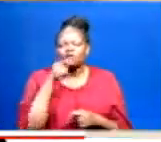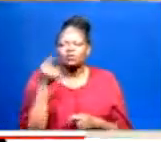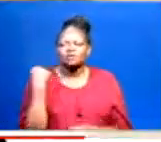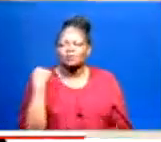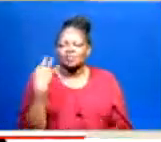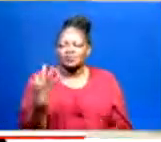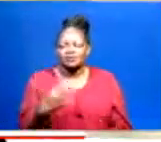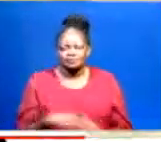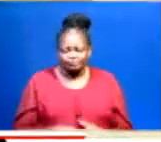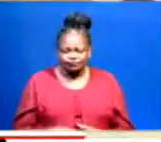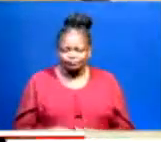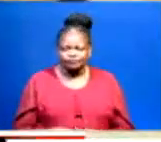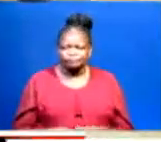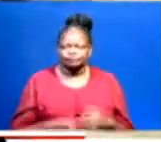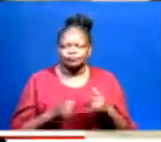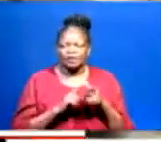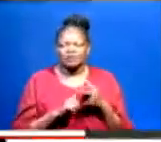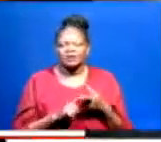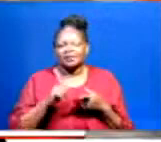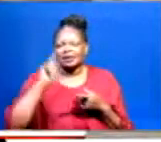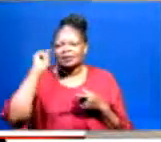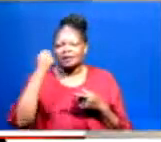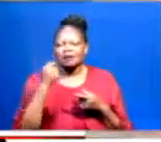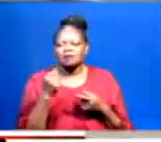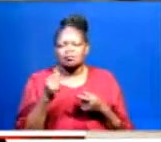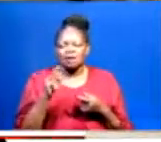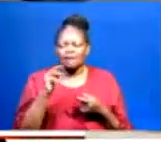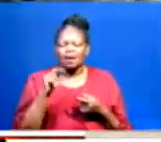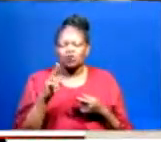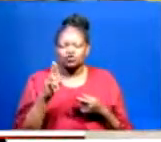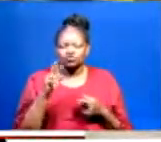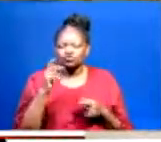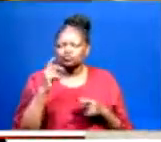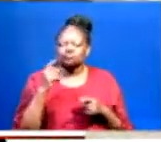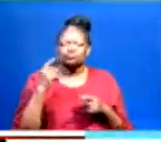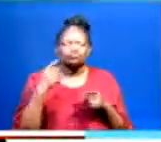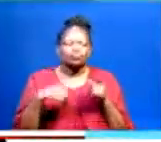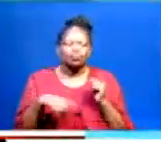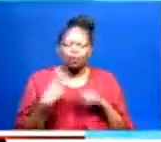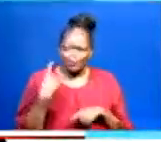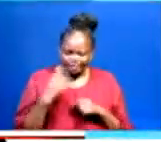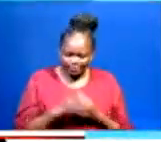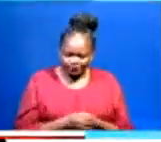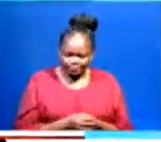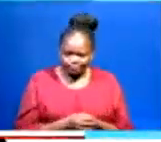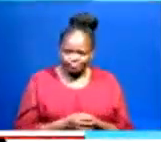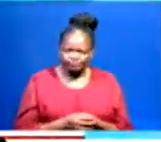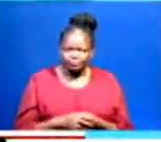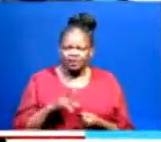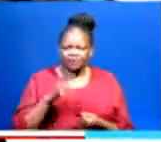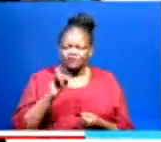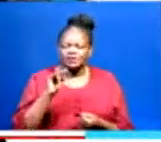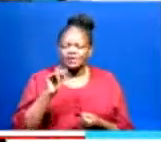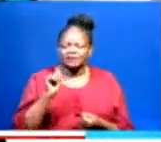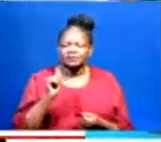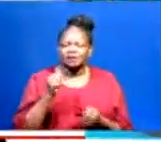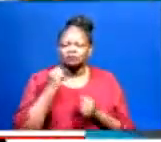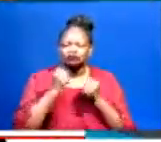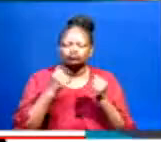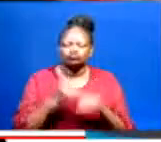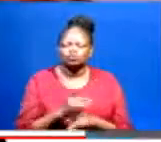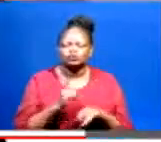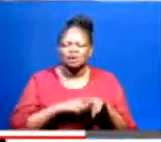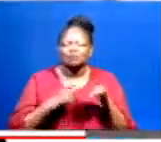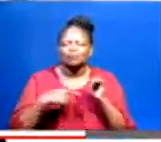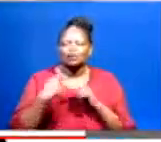third. Elsewhere, Kenya's Samuel Mailu smashed the 9-year-old course record of the Vienna City Marathon after clocking 2 hours,